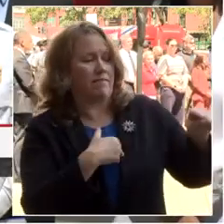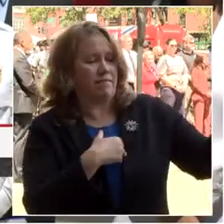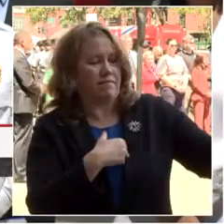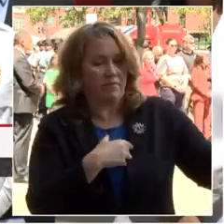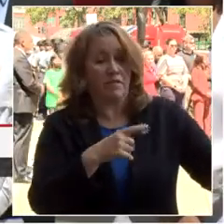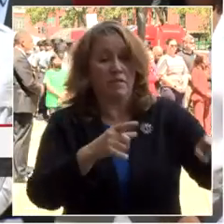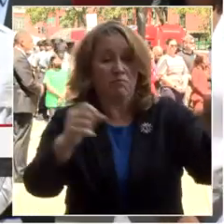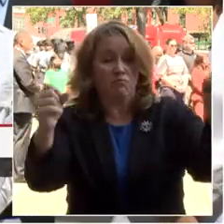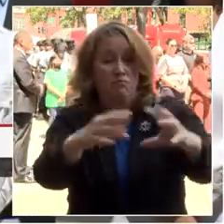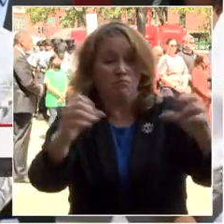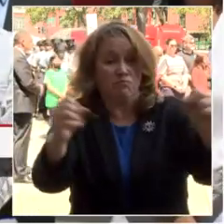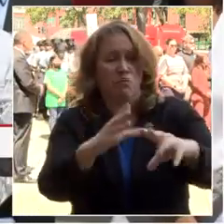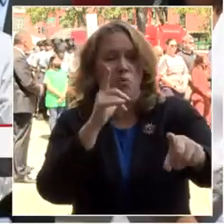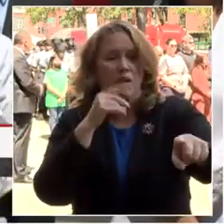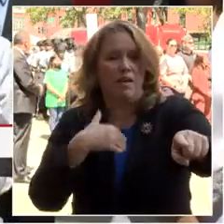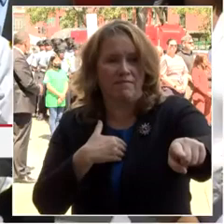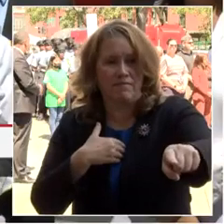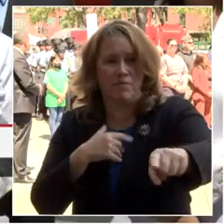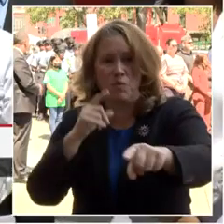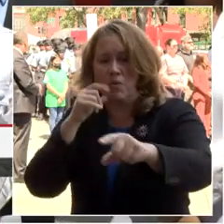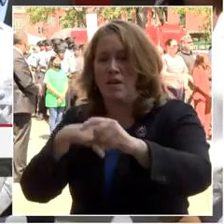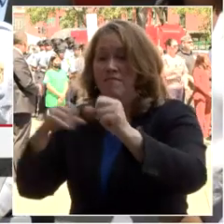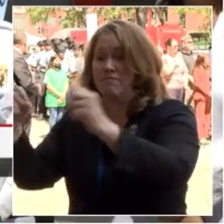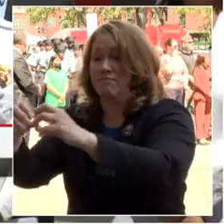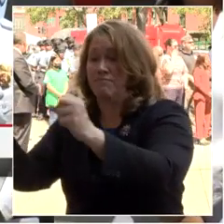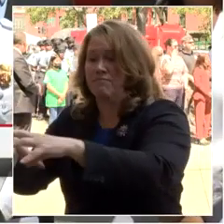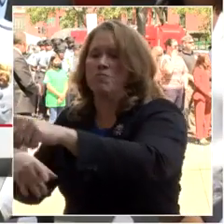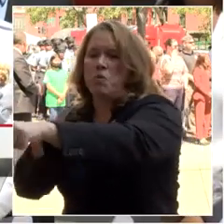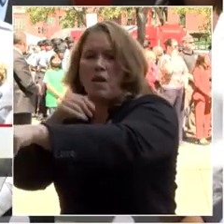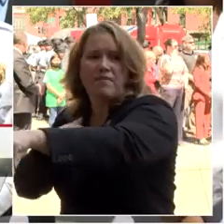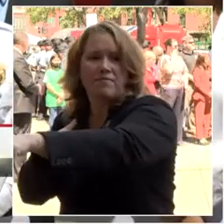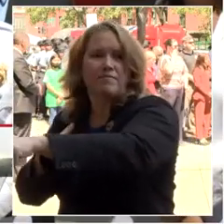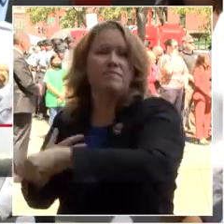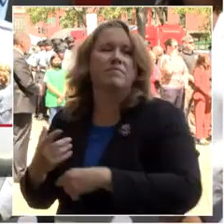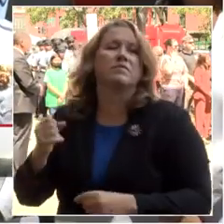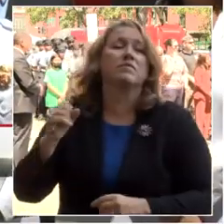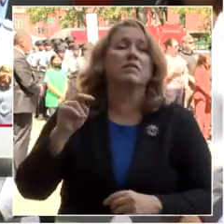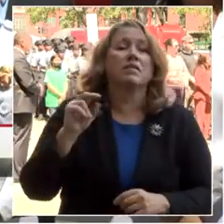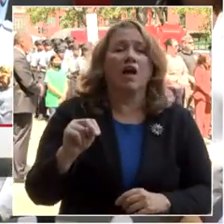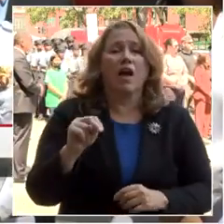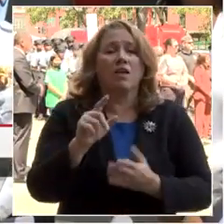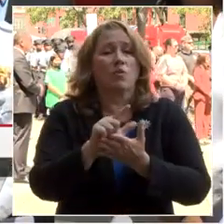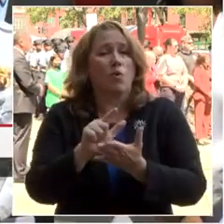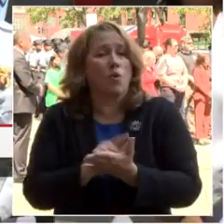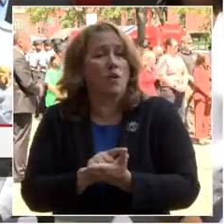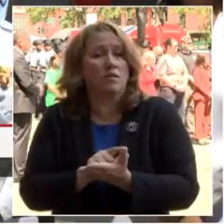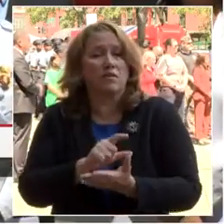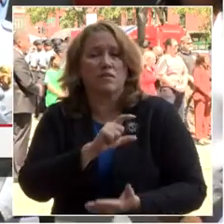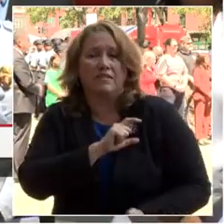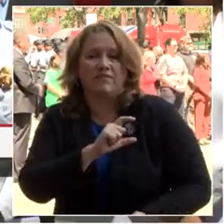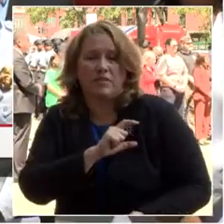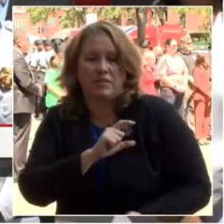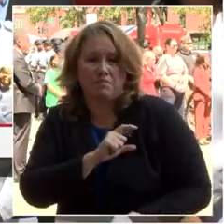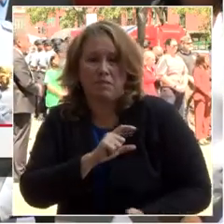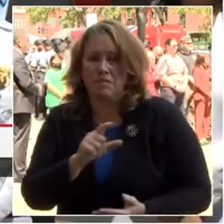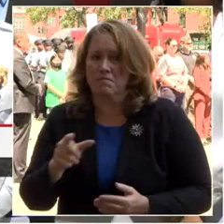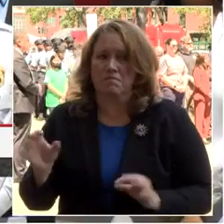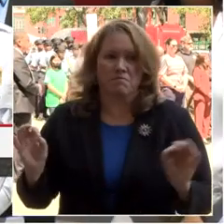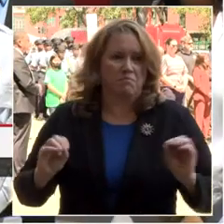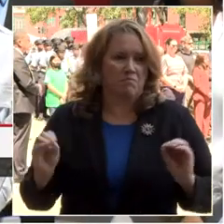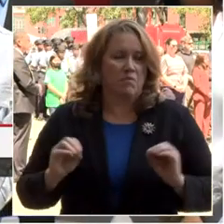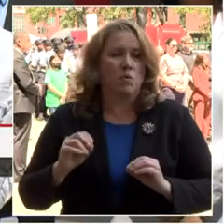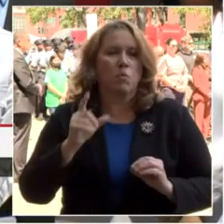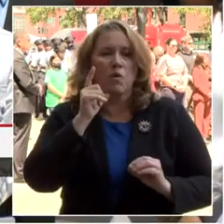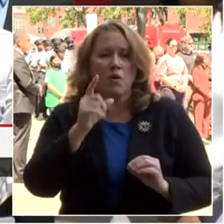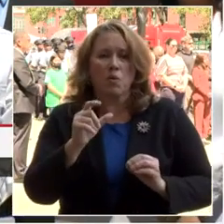district agency resources. There will be non-law enforcement, all hands on deck, staff working in